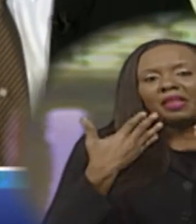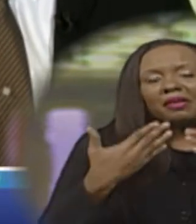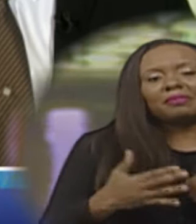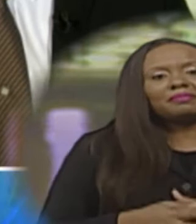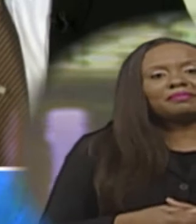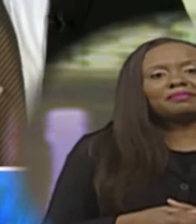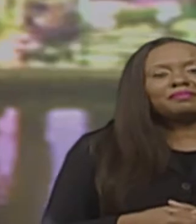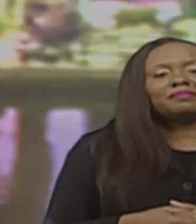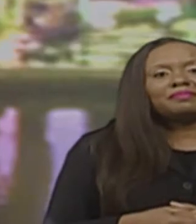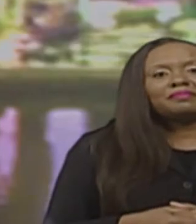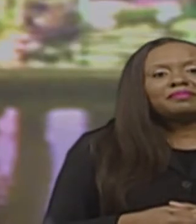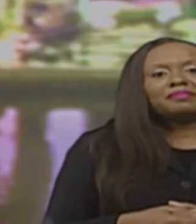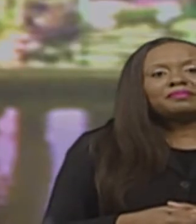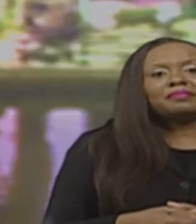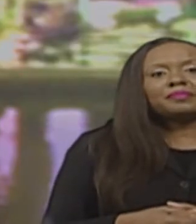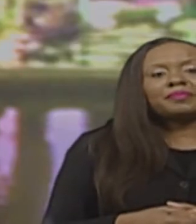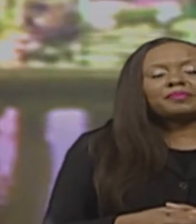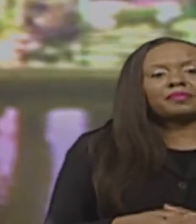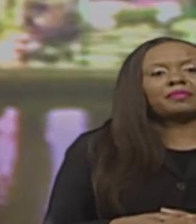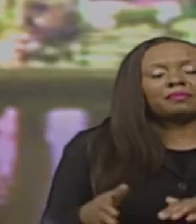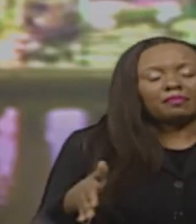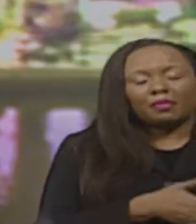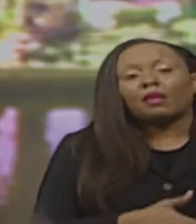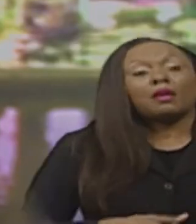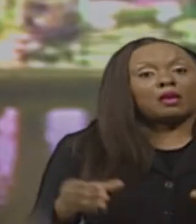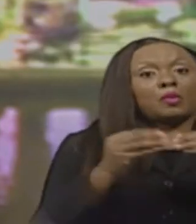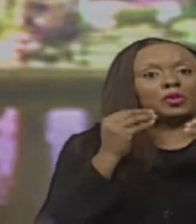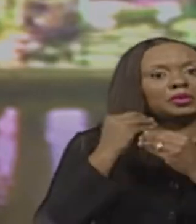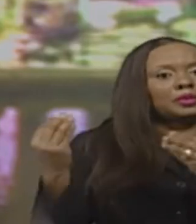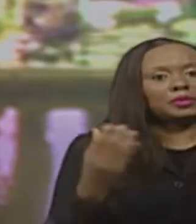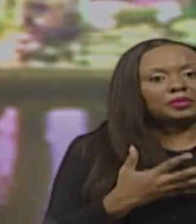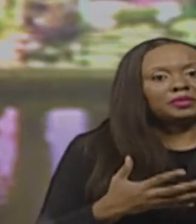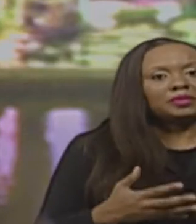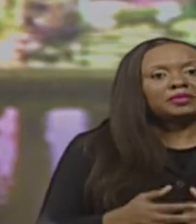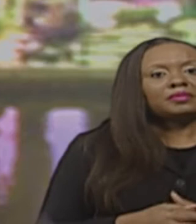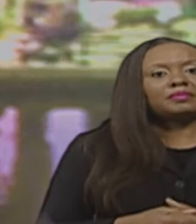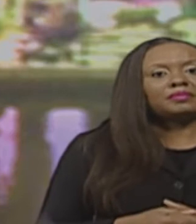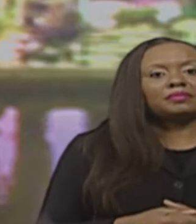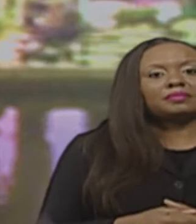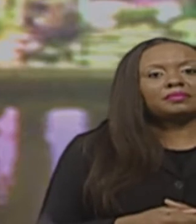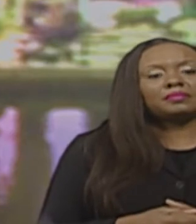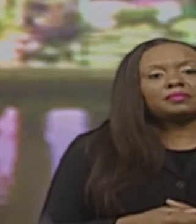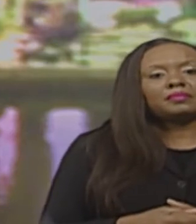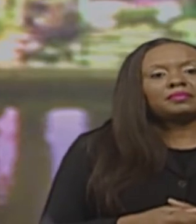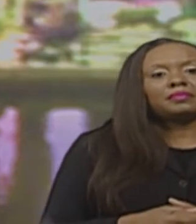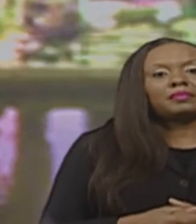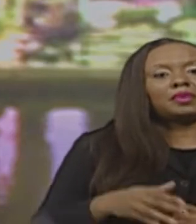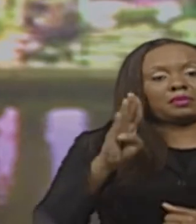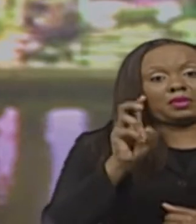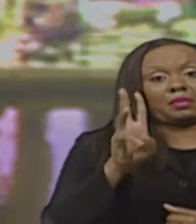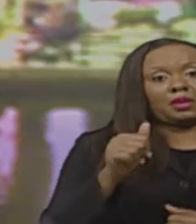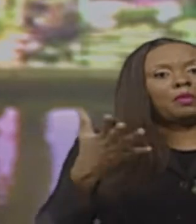Lisa. Okay. Well, in more news from the authority is officially on the way